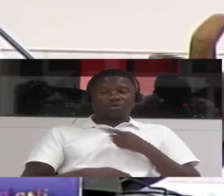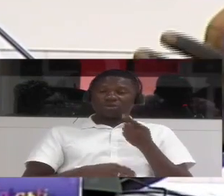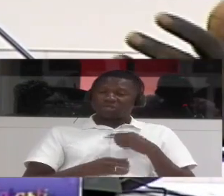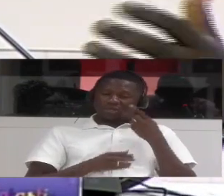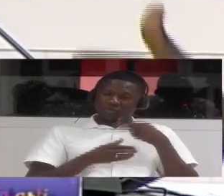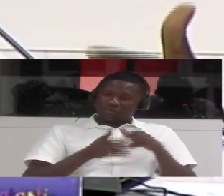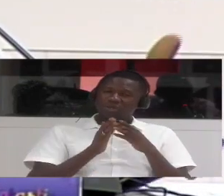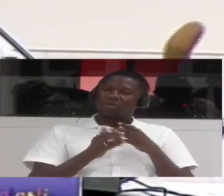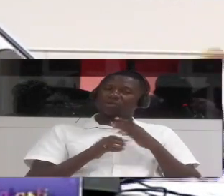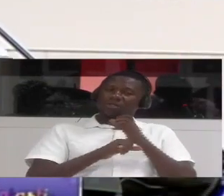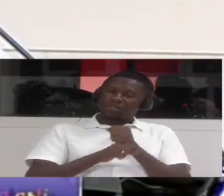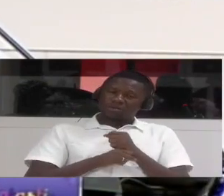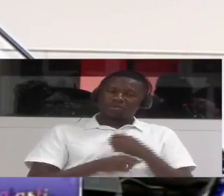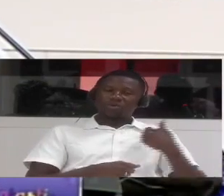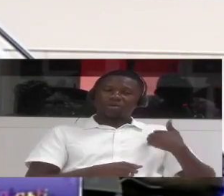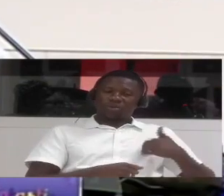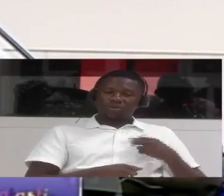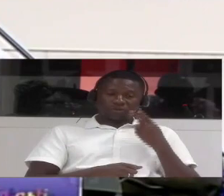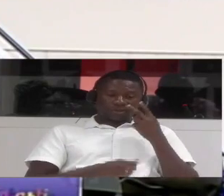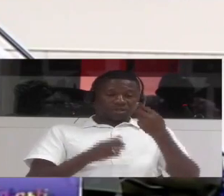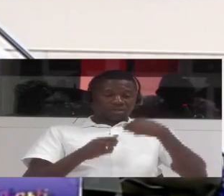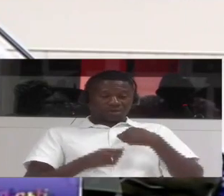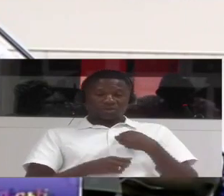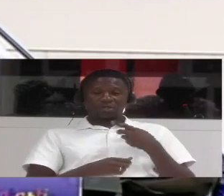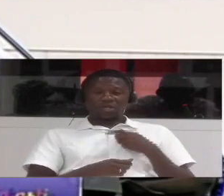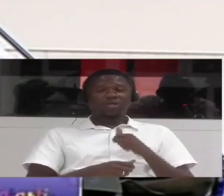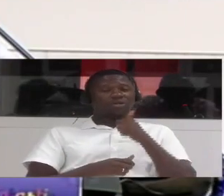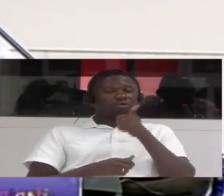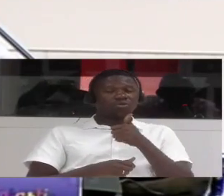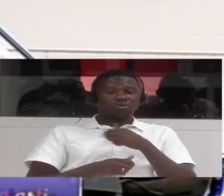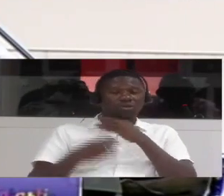So people should see us as legitimate representatives